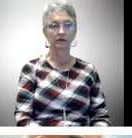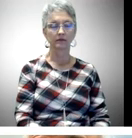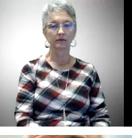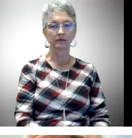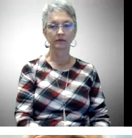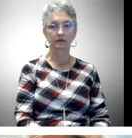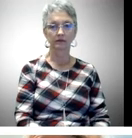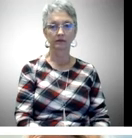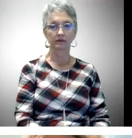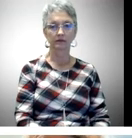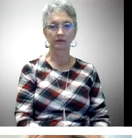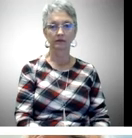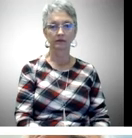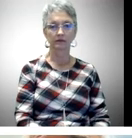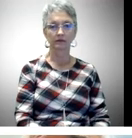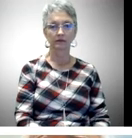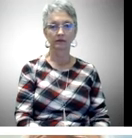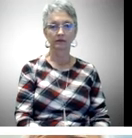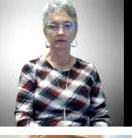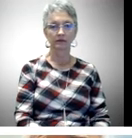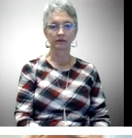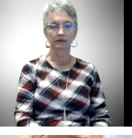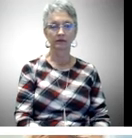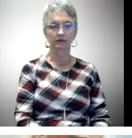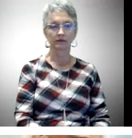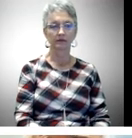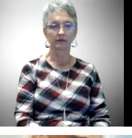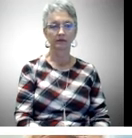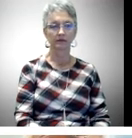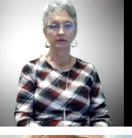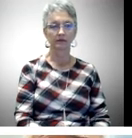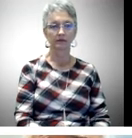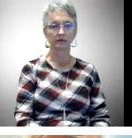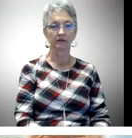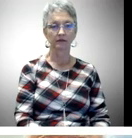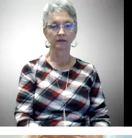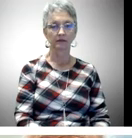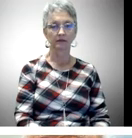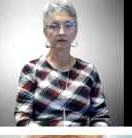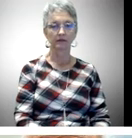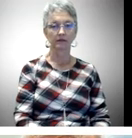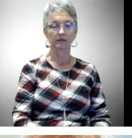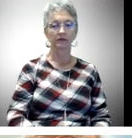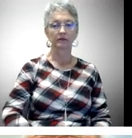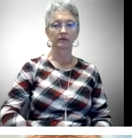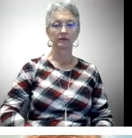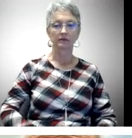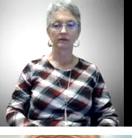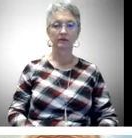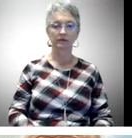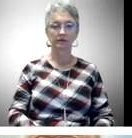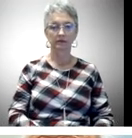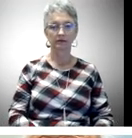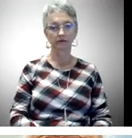in the Texas Mental Health Code, it clearly articulates the presumption of competency, because a lot of times